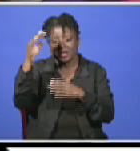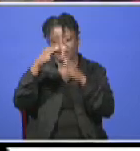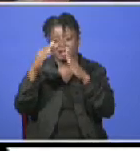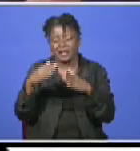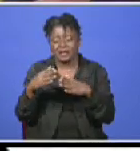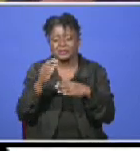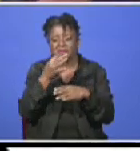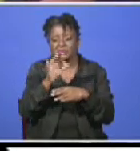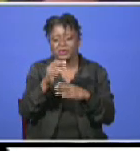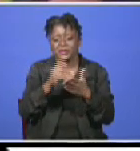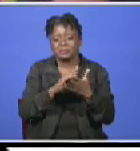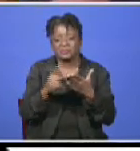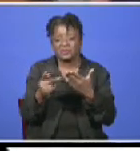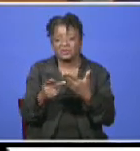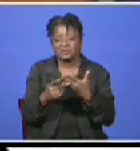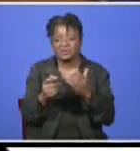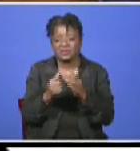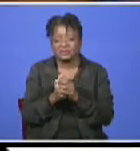important this is.